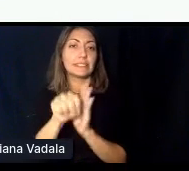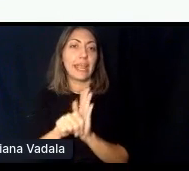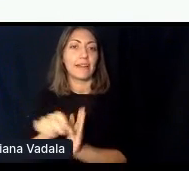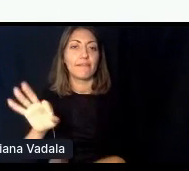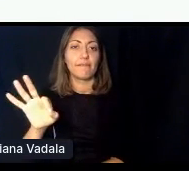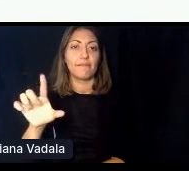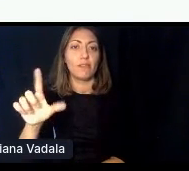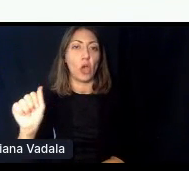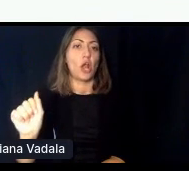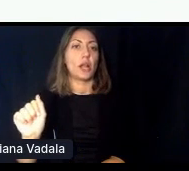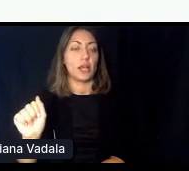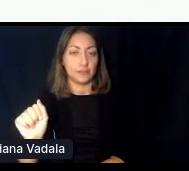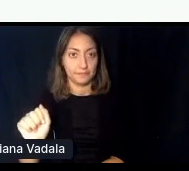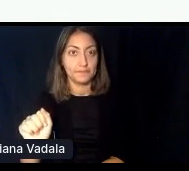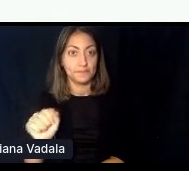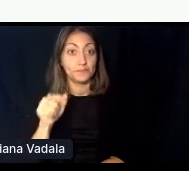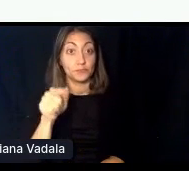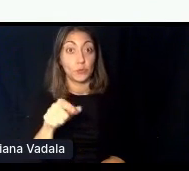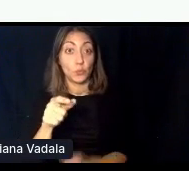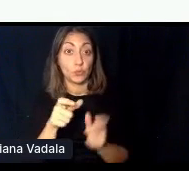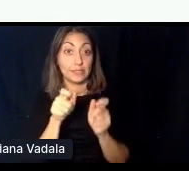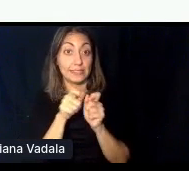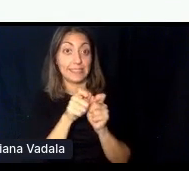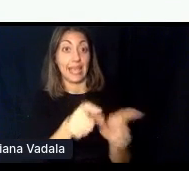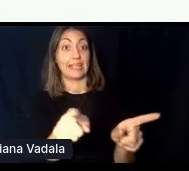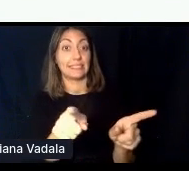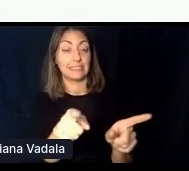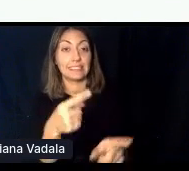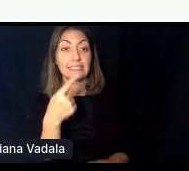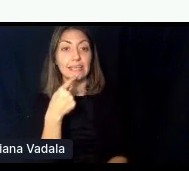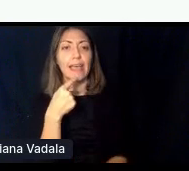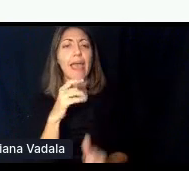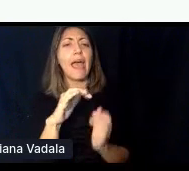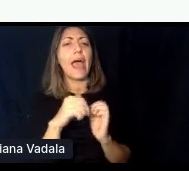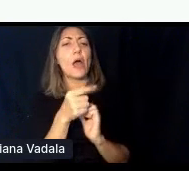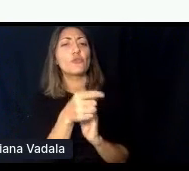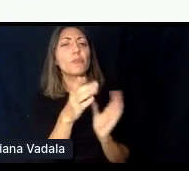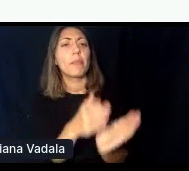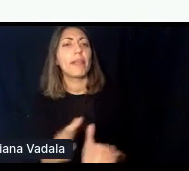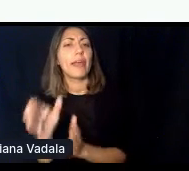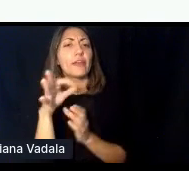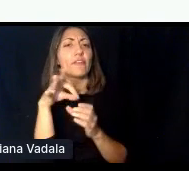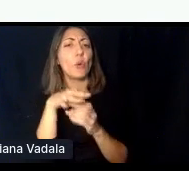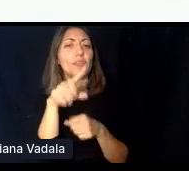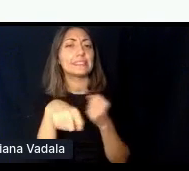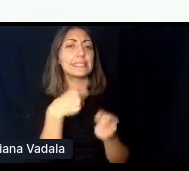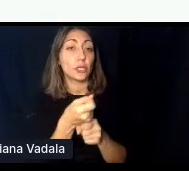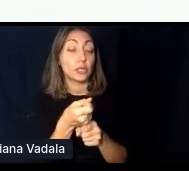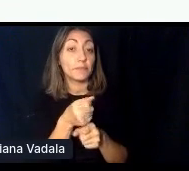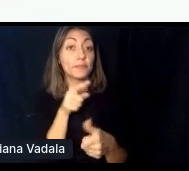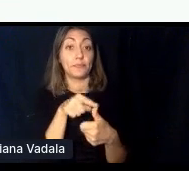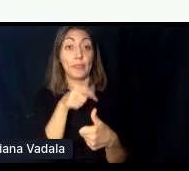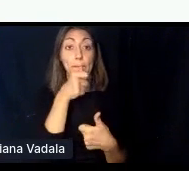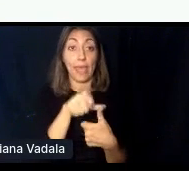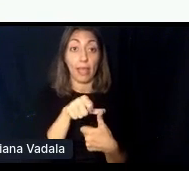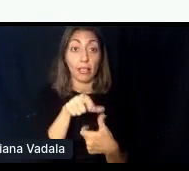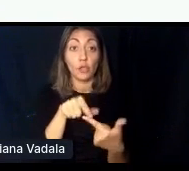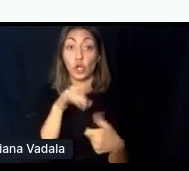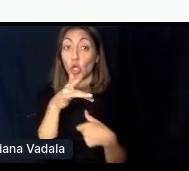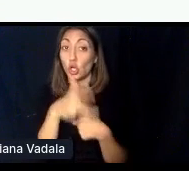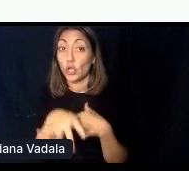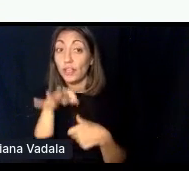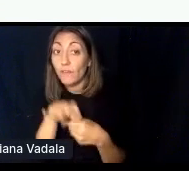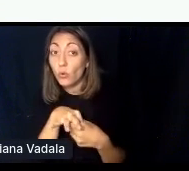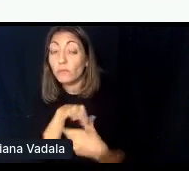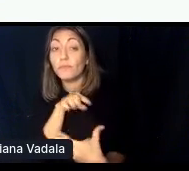reads, "How will you vote this year? By mail, through early voting, or on election day?" The